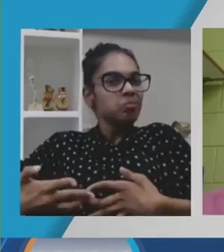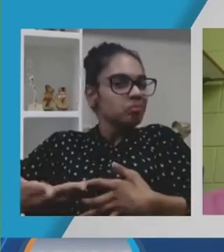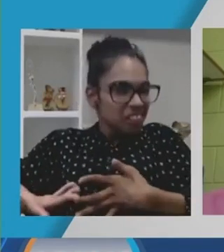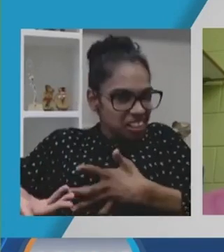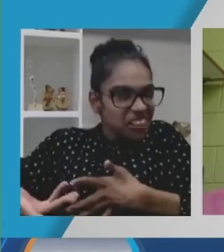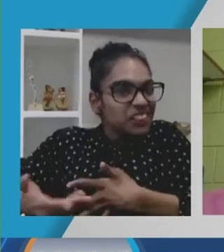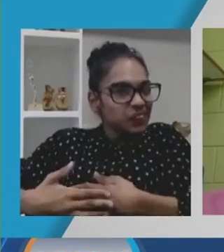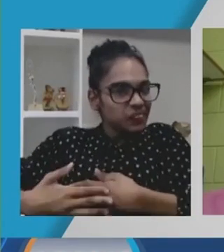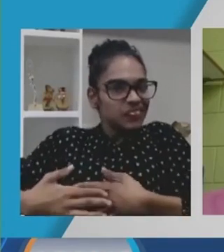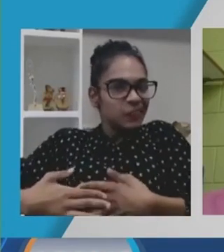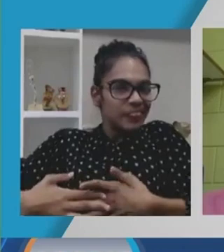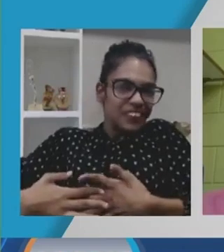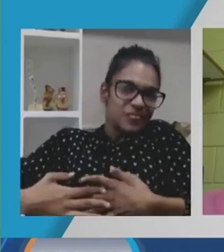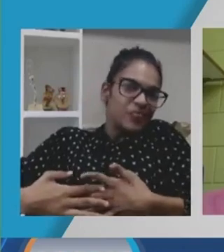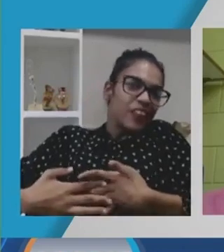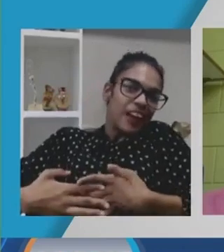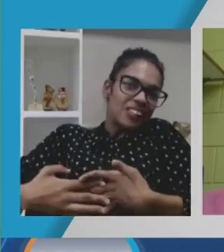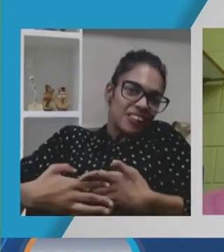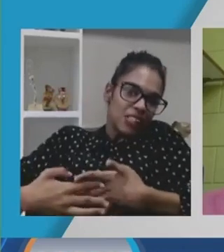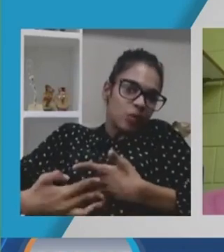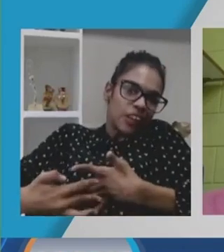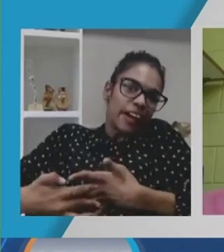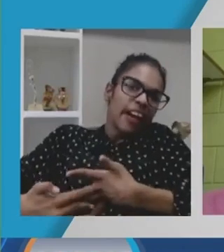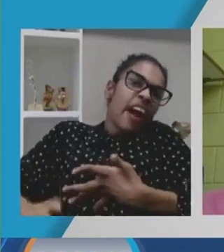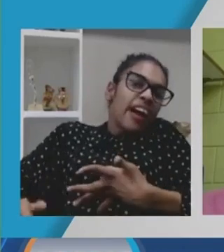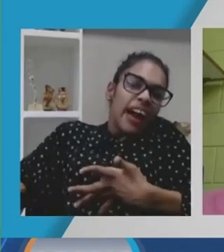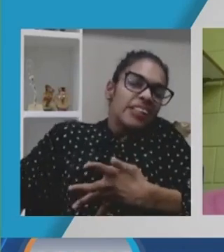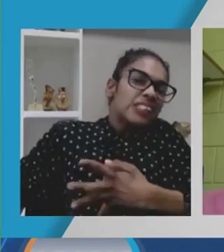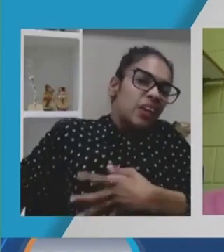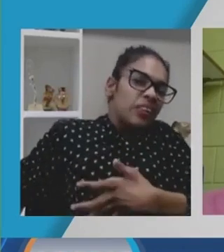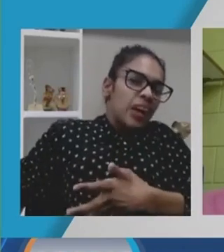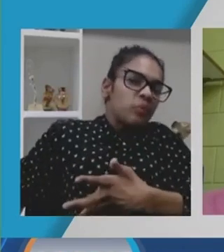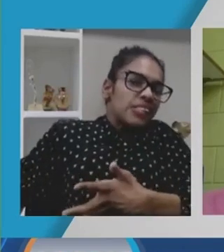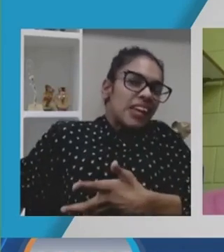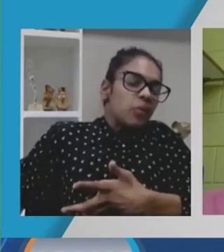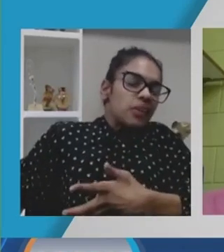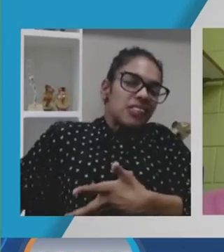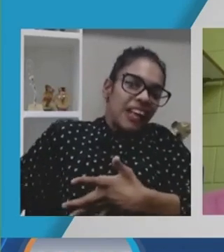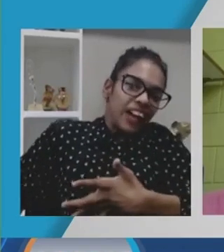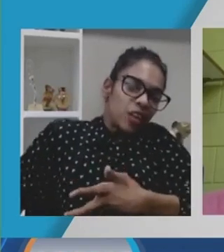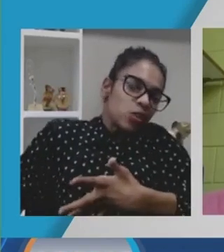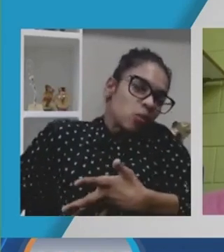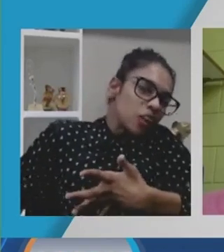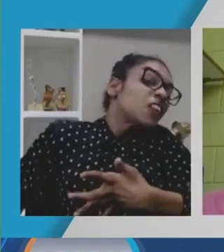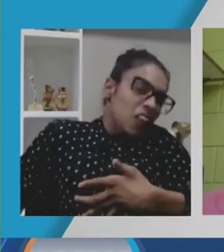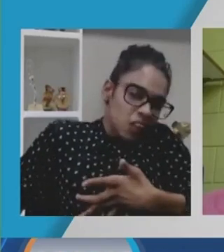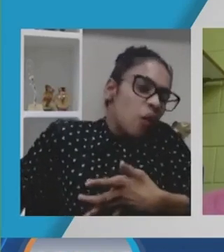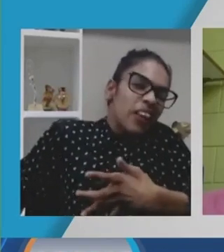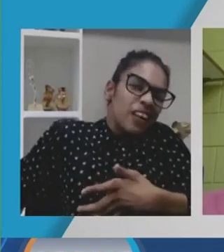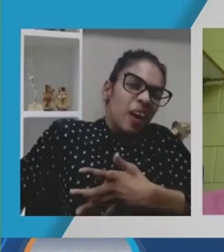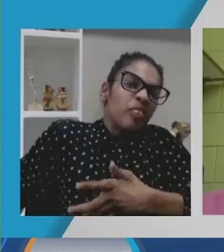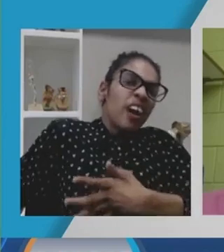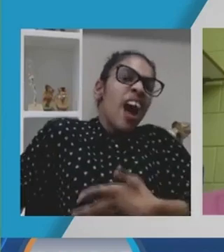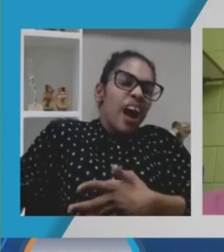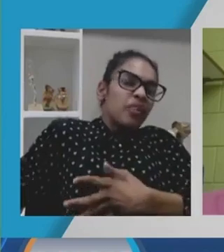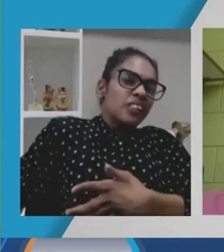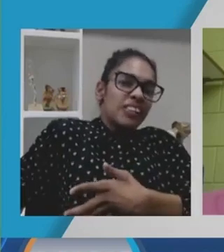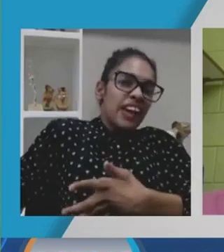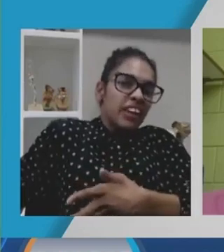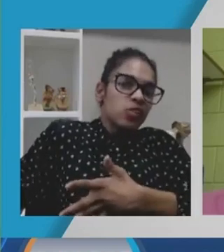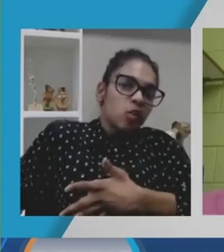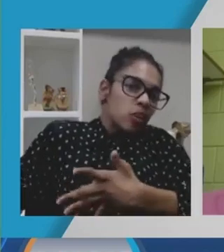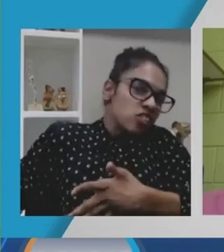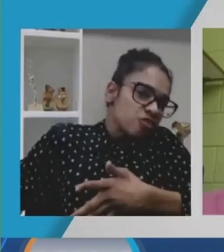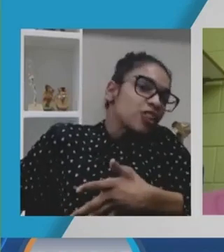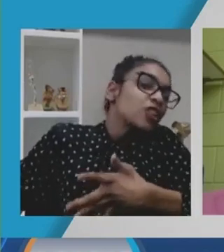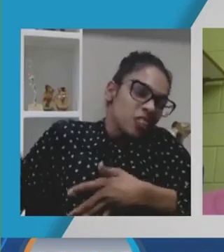some good news with us with regards to this project. Guys, and with that being said, thank you very much. You're welcome. I want to say